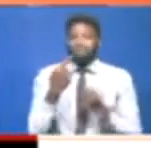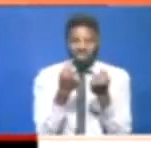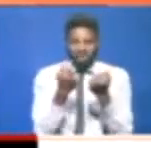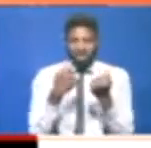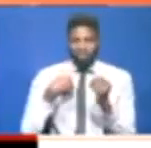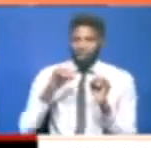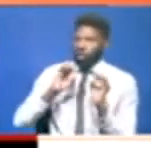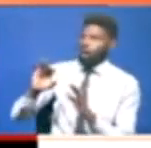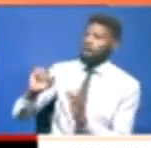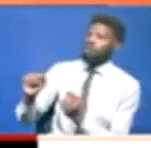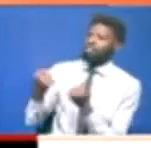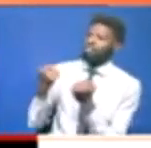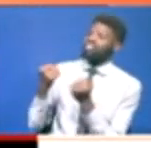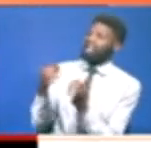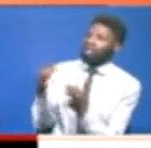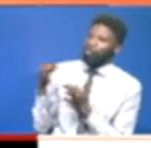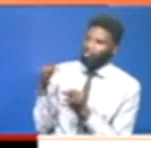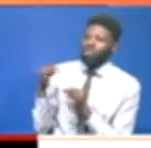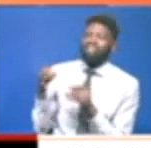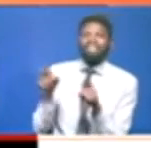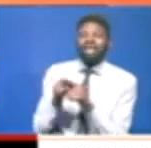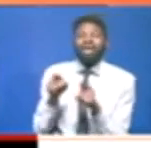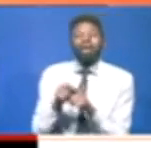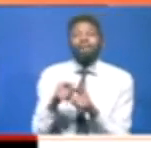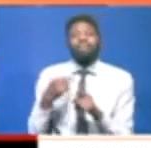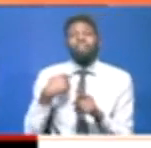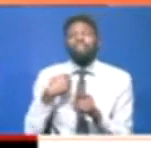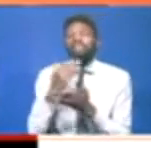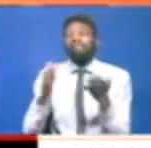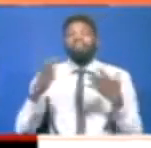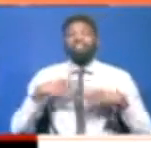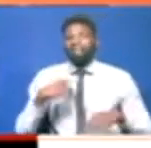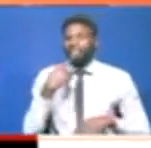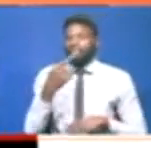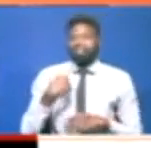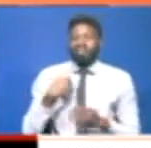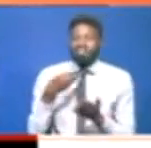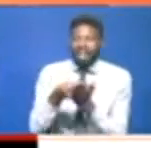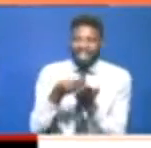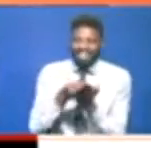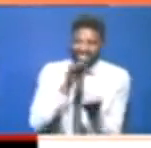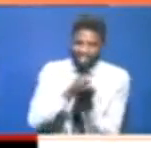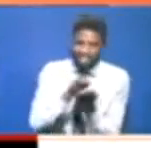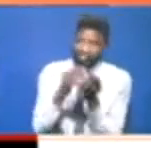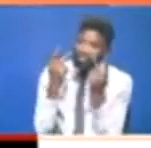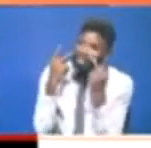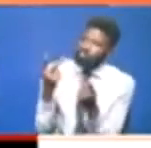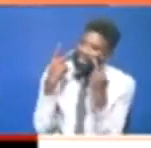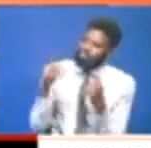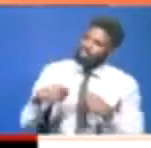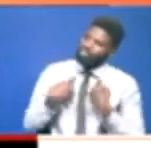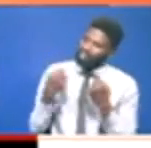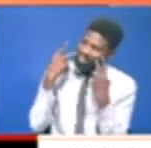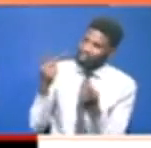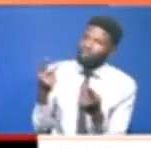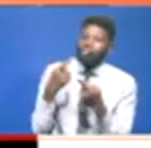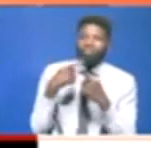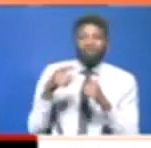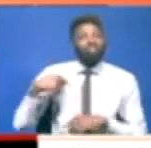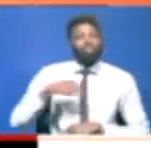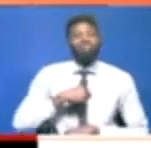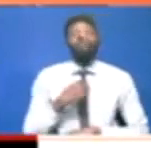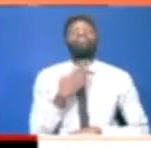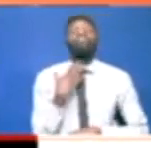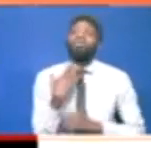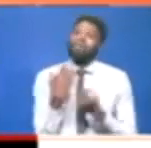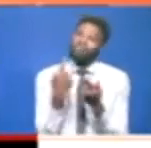or I just put this money to some people, even they'll say that I want to keep money so that I can be looking at it. Yet we want money that can the temptations of